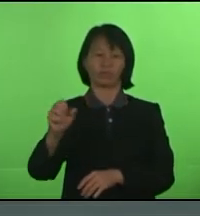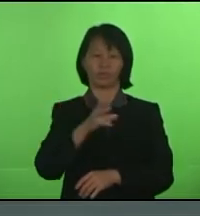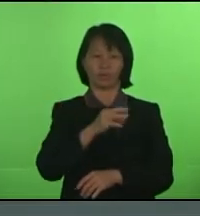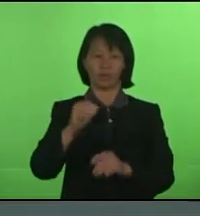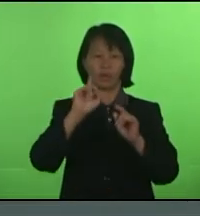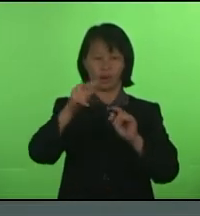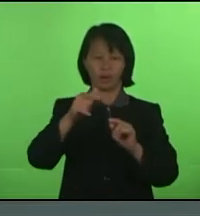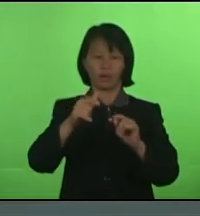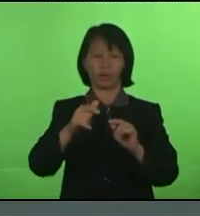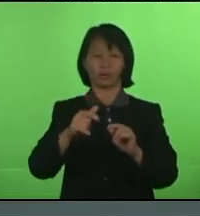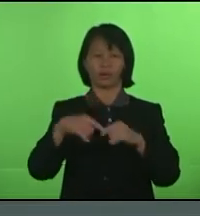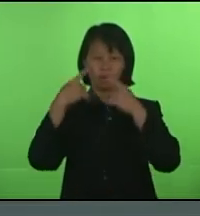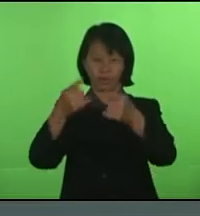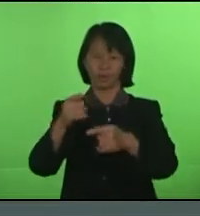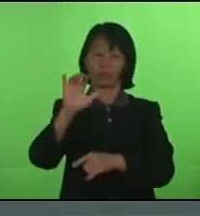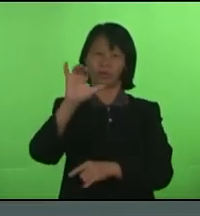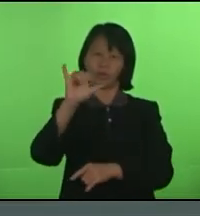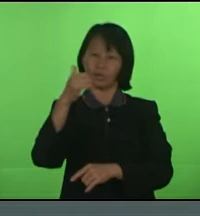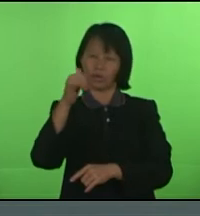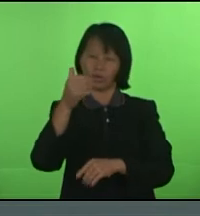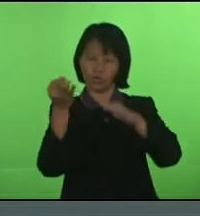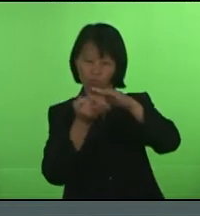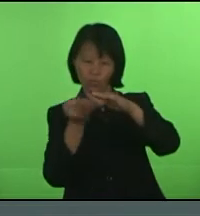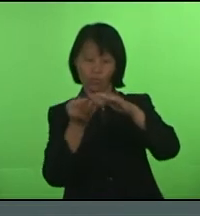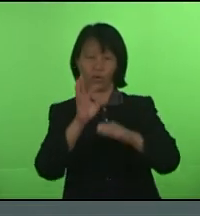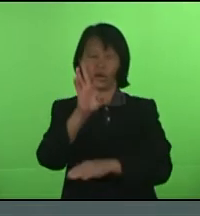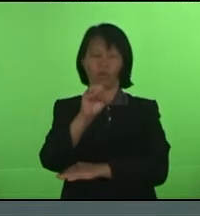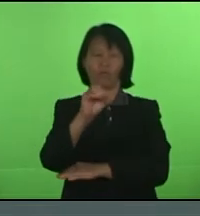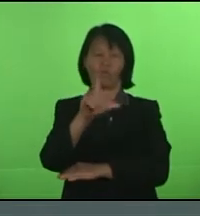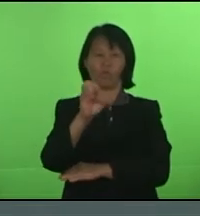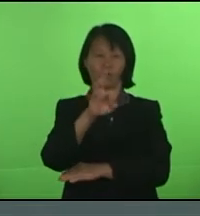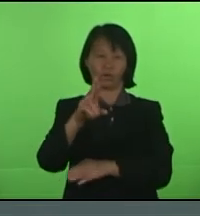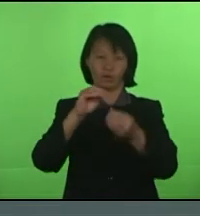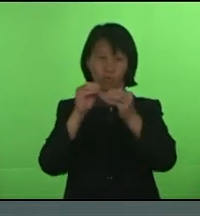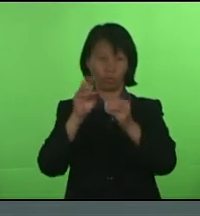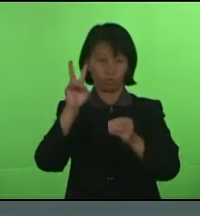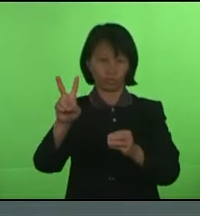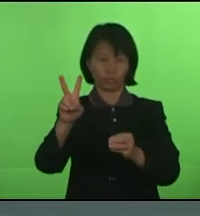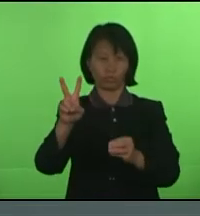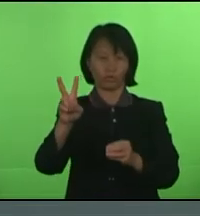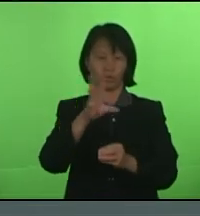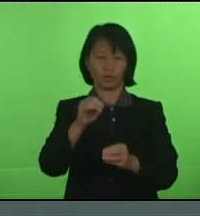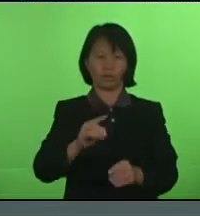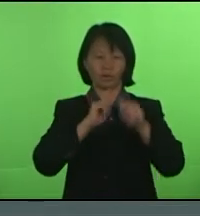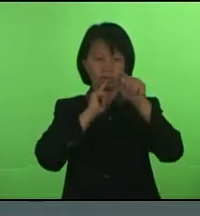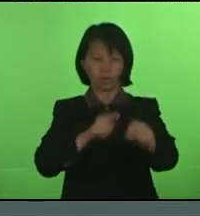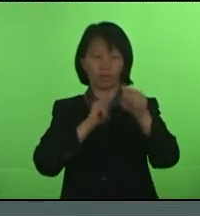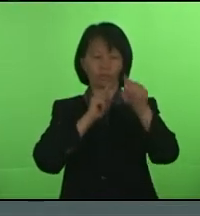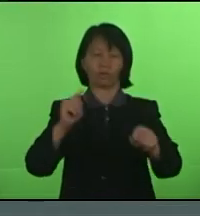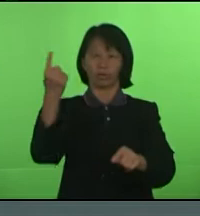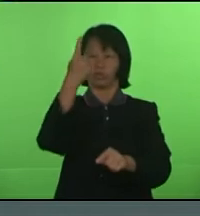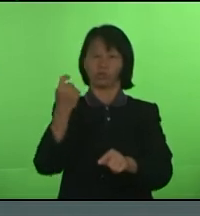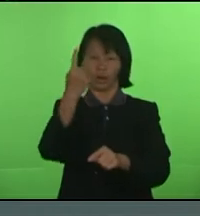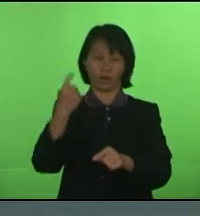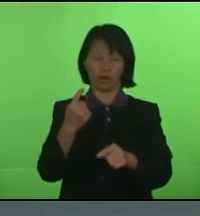forum and go to the yellow folder number 2, topic 2, and answer these questions.